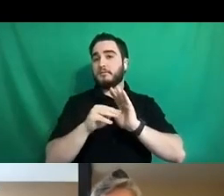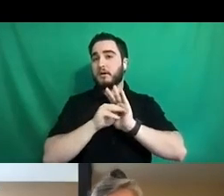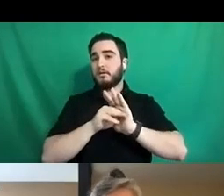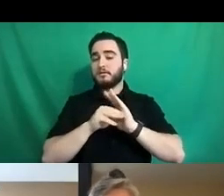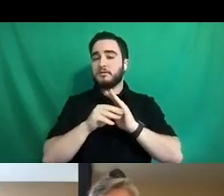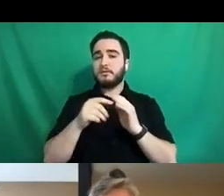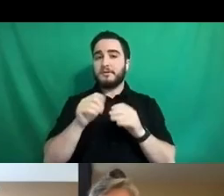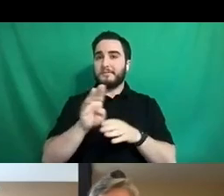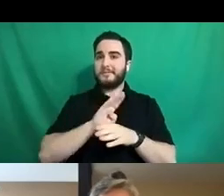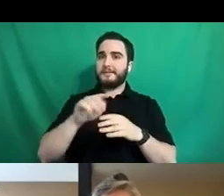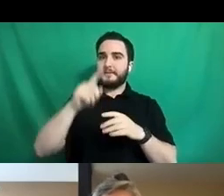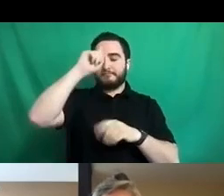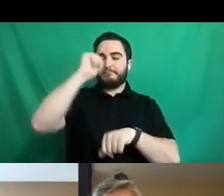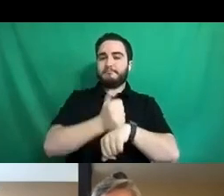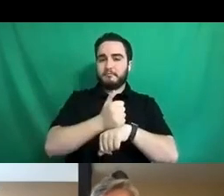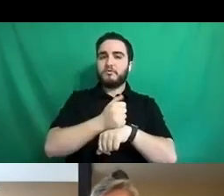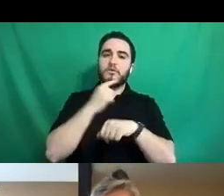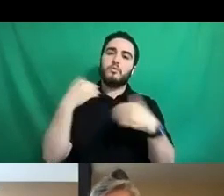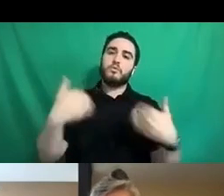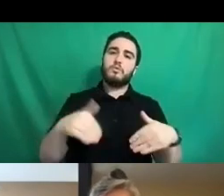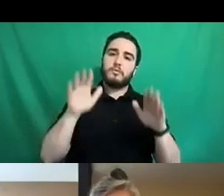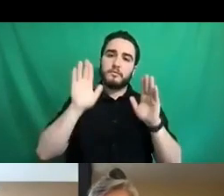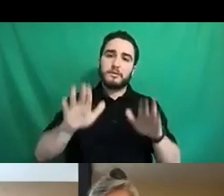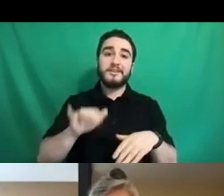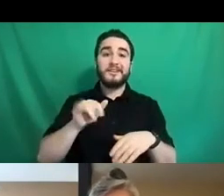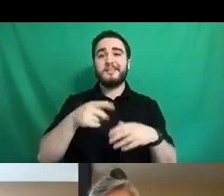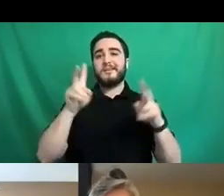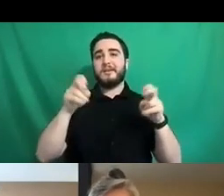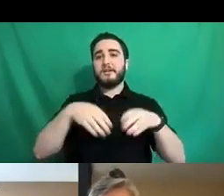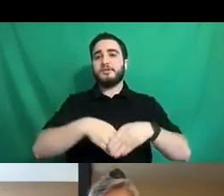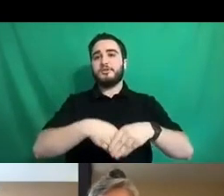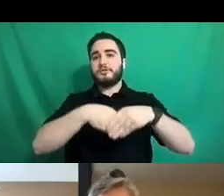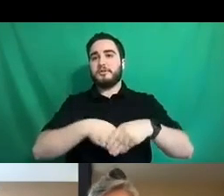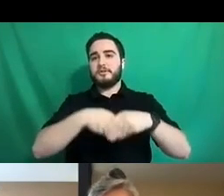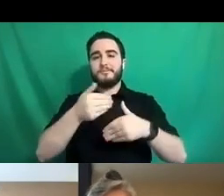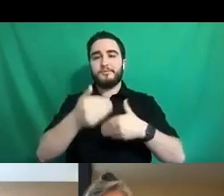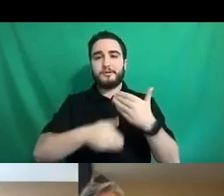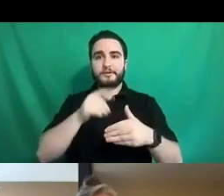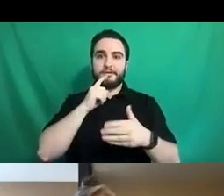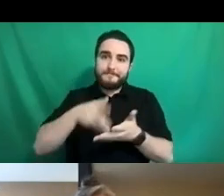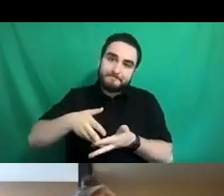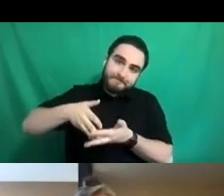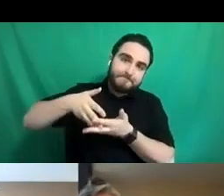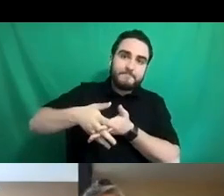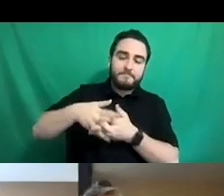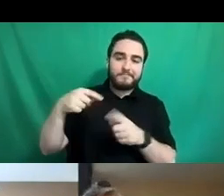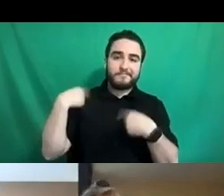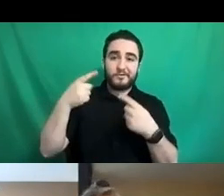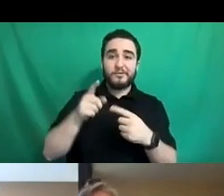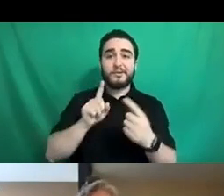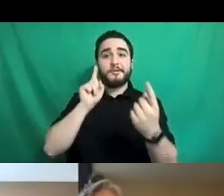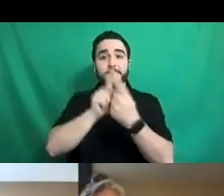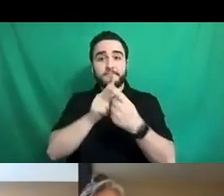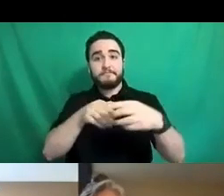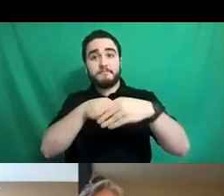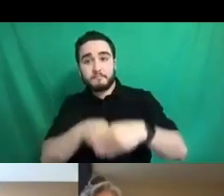now. Fantastic. That handshake process that we've been so strongly embedded in for a long time, I meet you, we're partners, you're